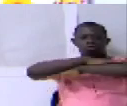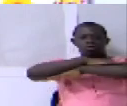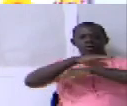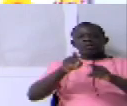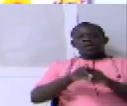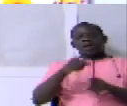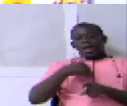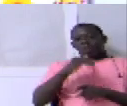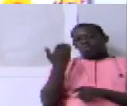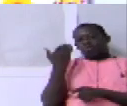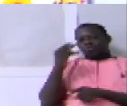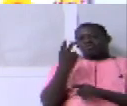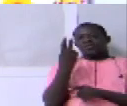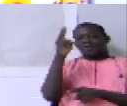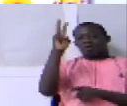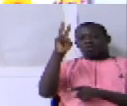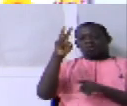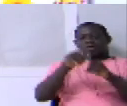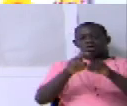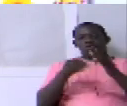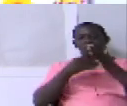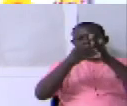was his second in command.